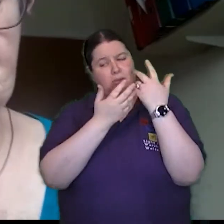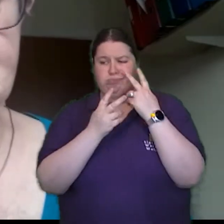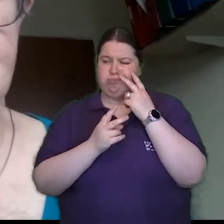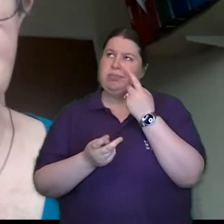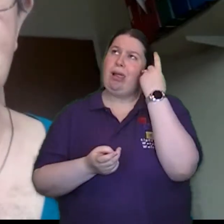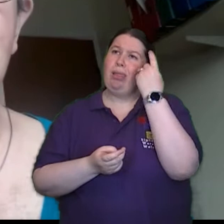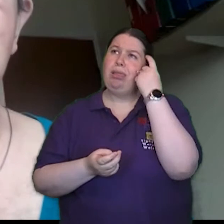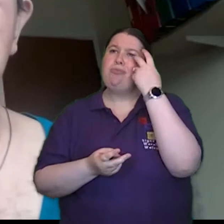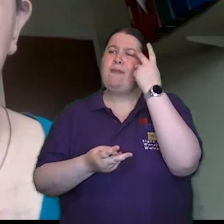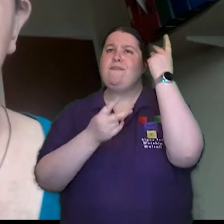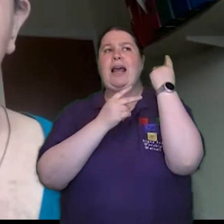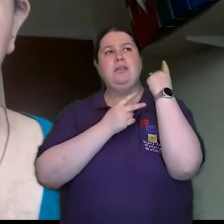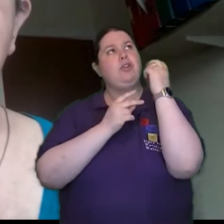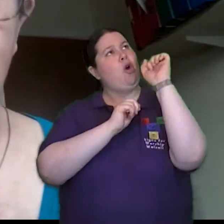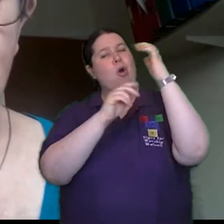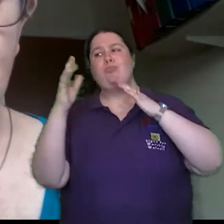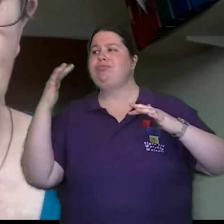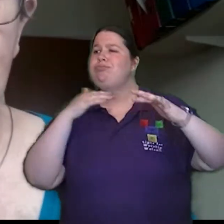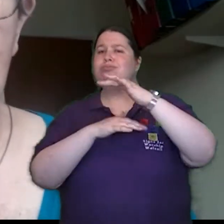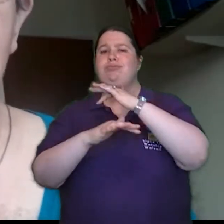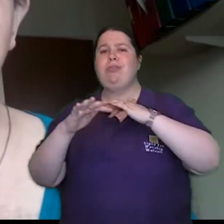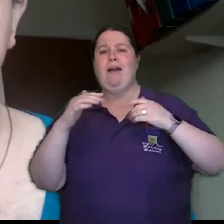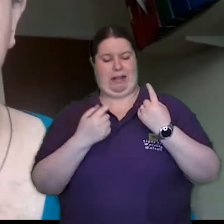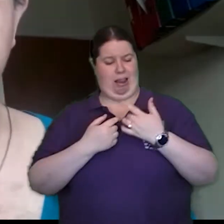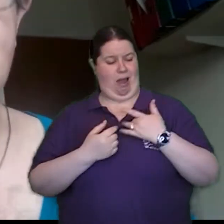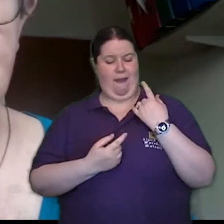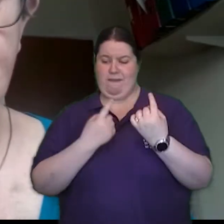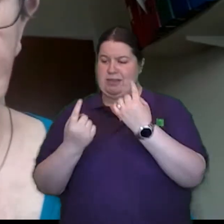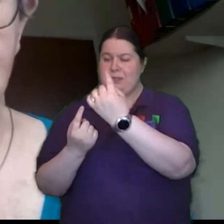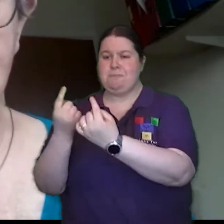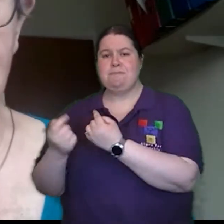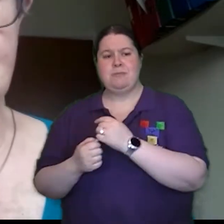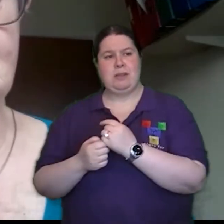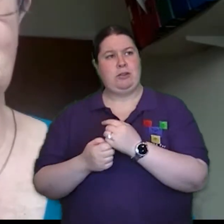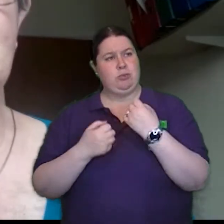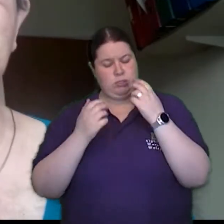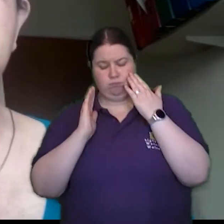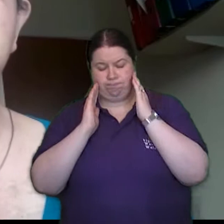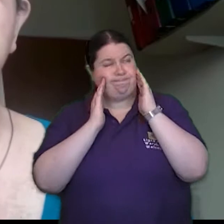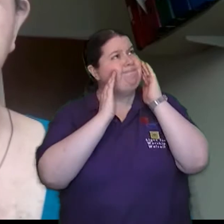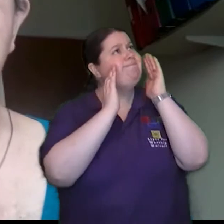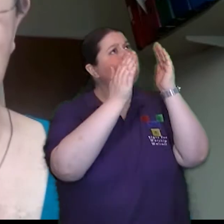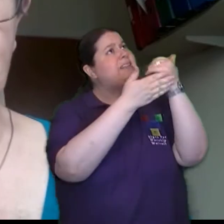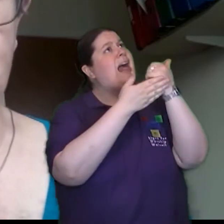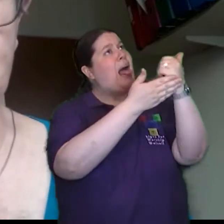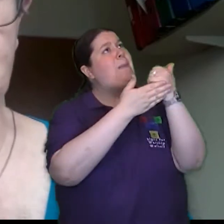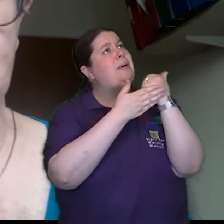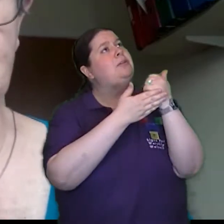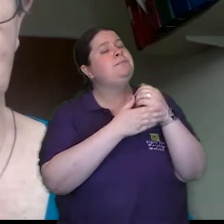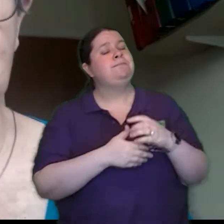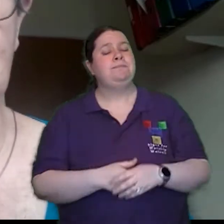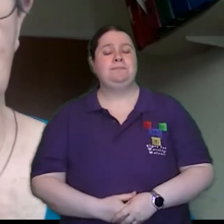your presence in our lives and on your steadfastness when we turn to you.